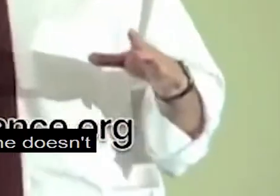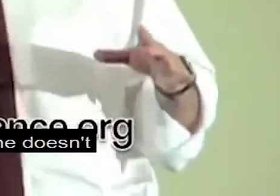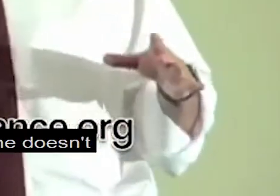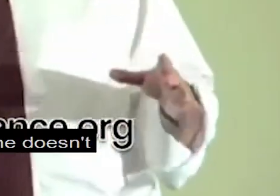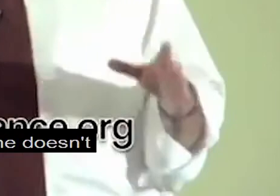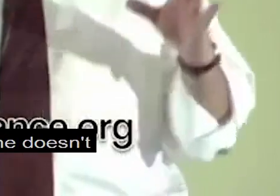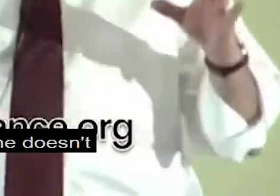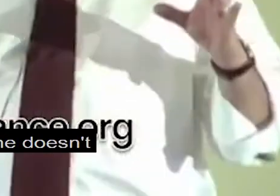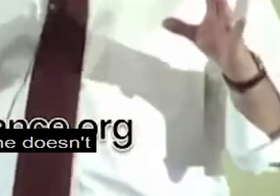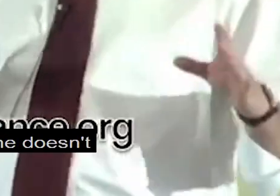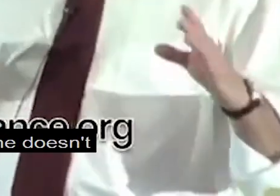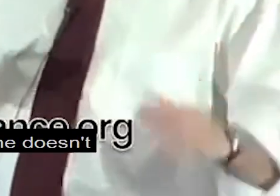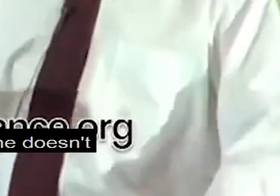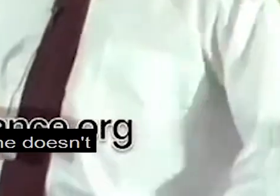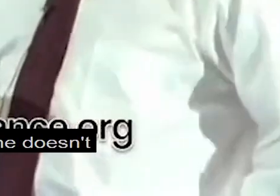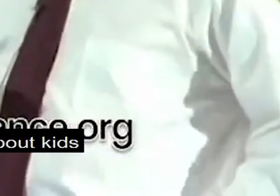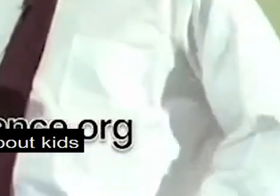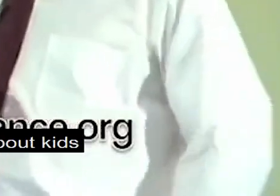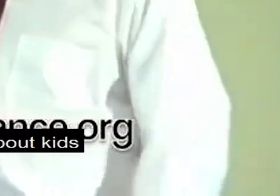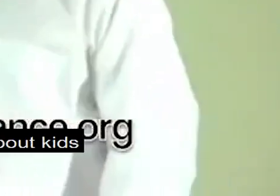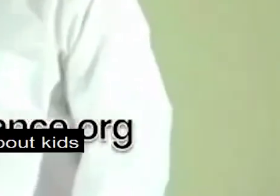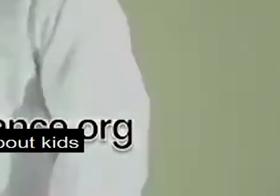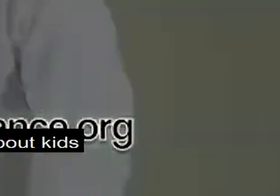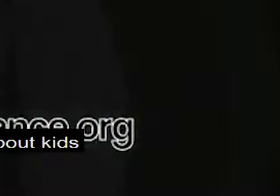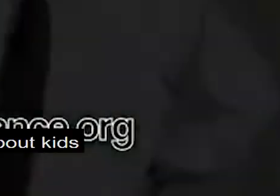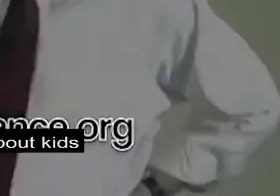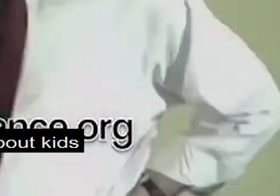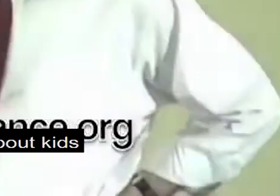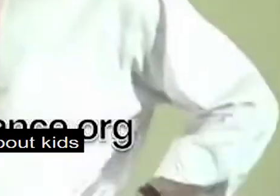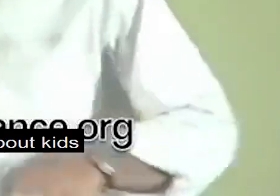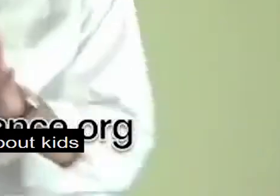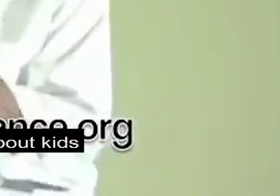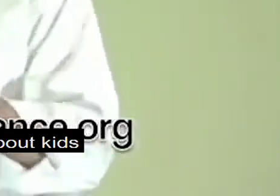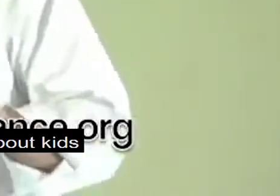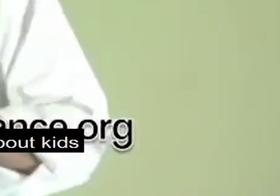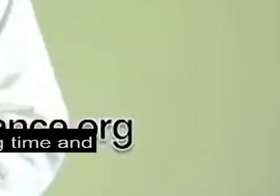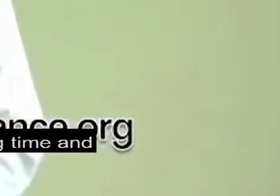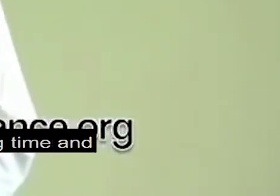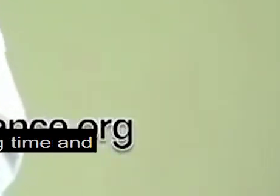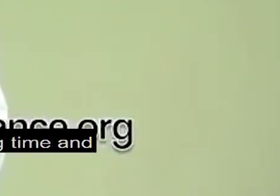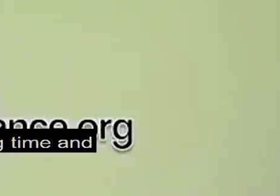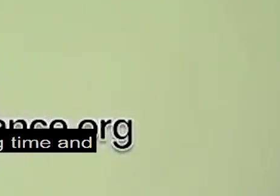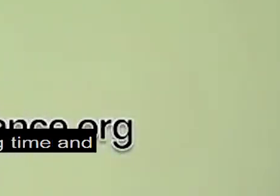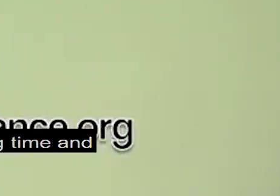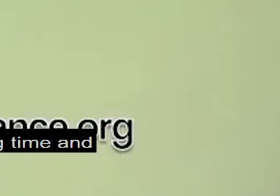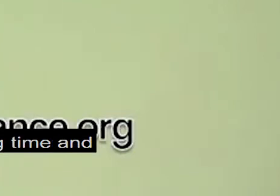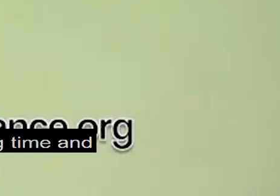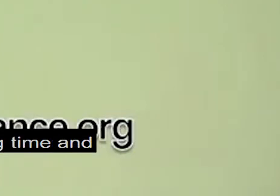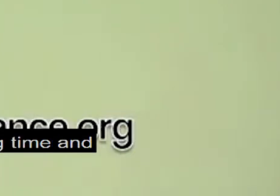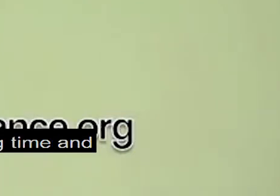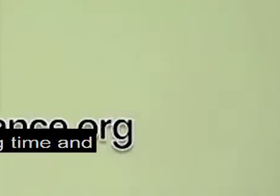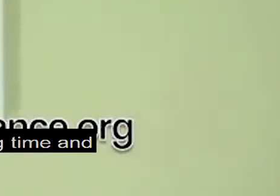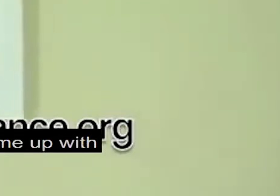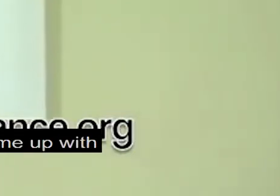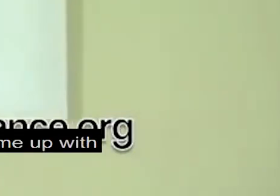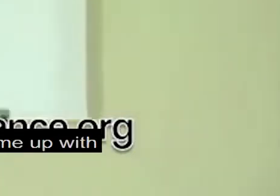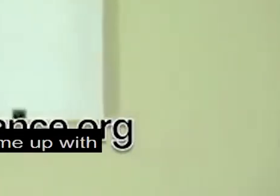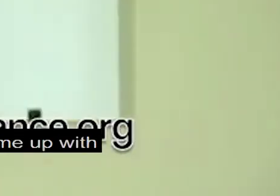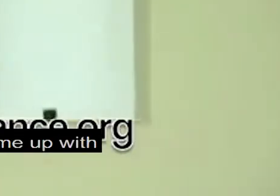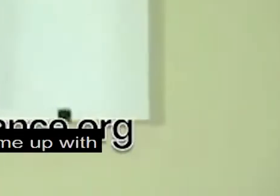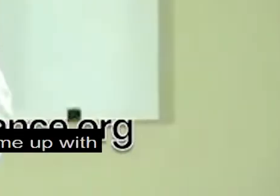of your philosophy is because he doesn't wanna. I've been thinking about kids do well if they wanna for a long time,